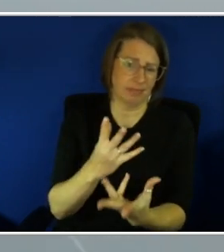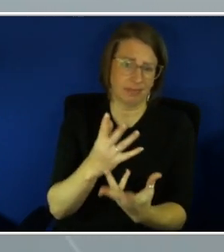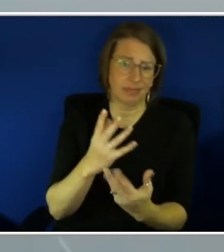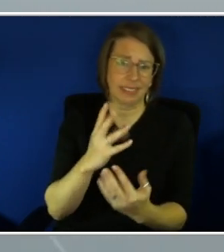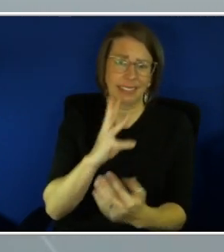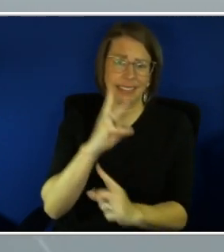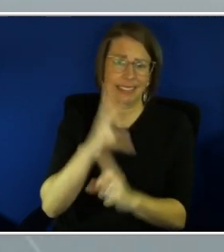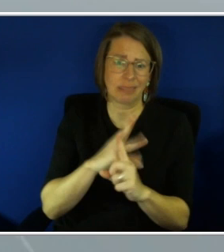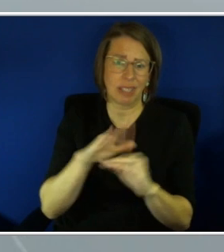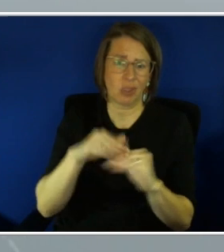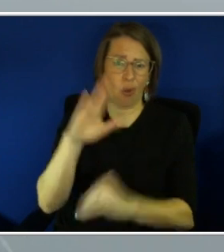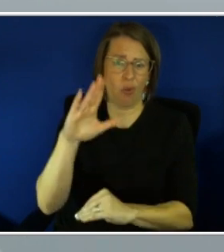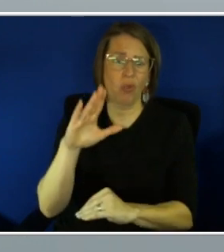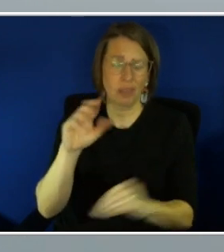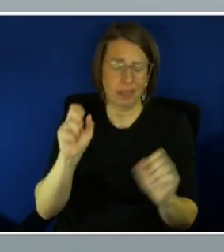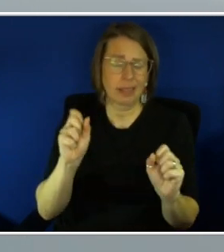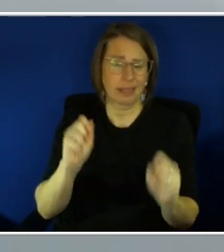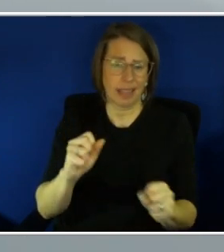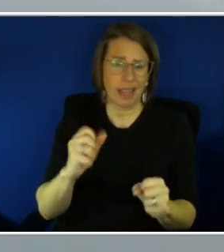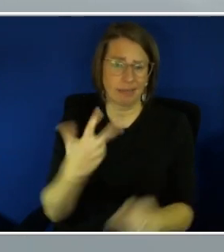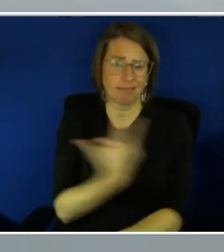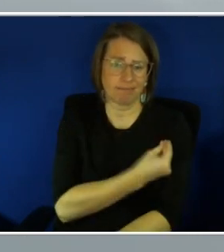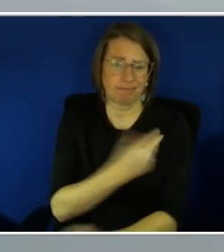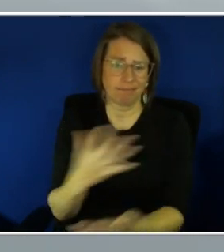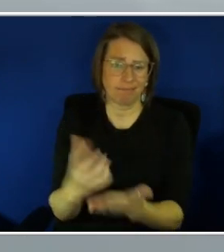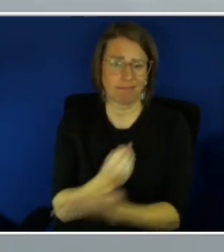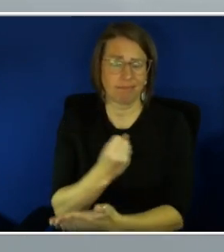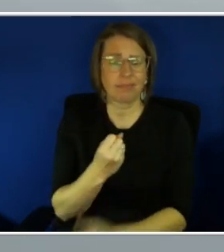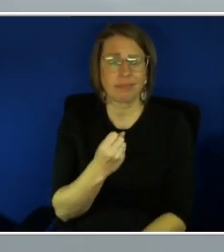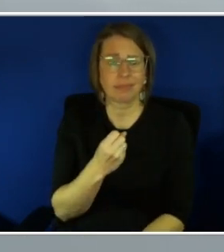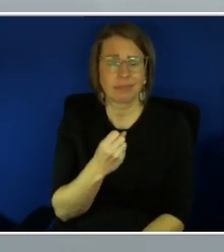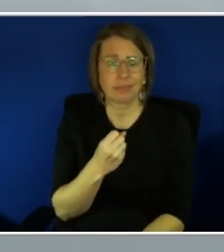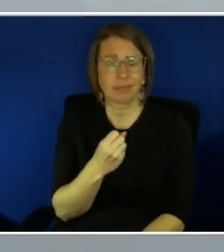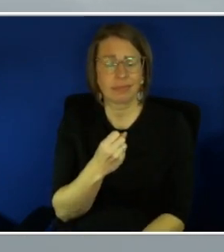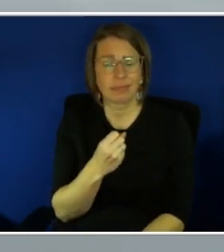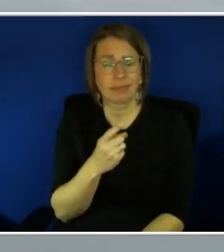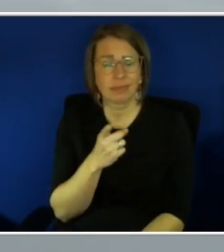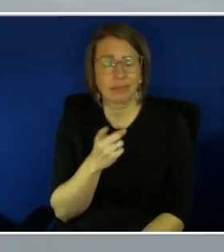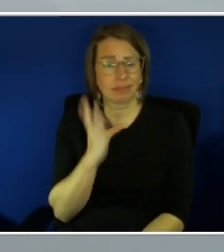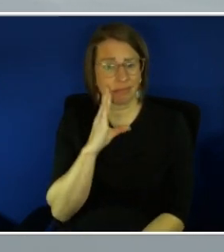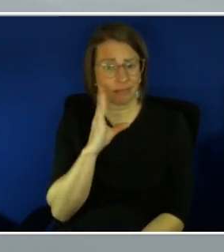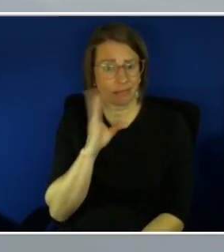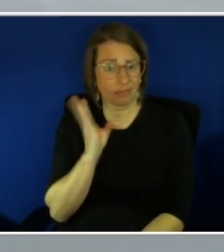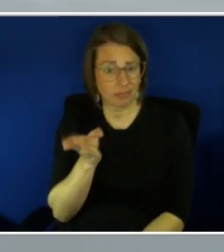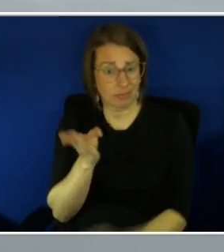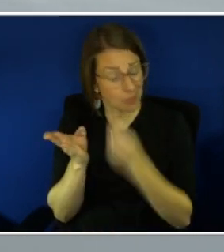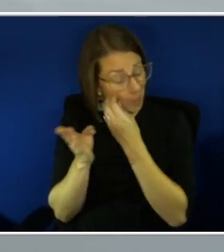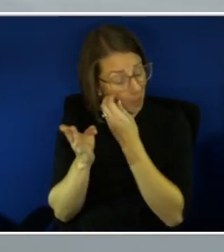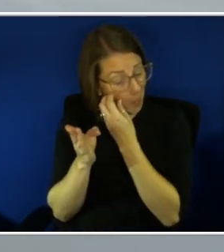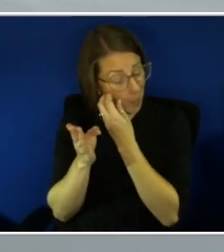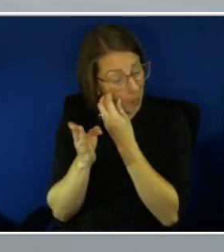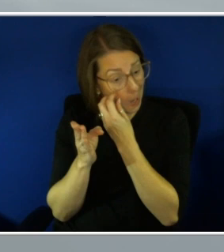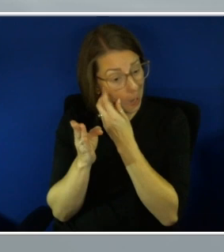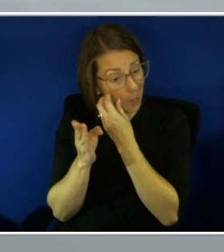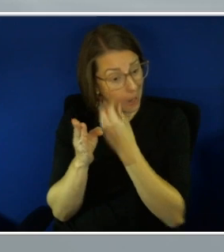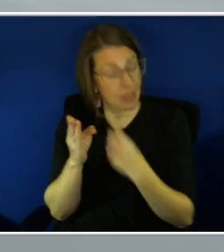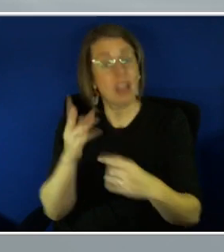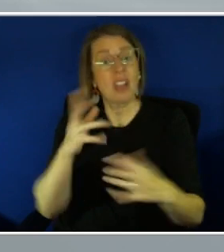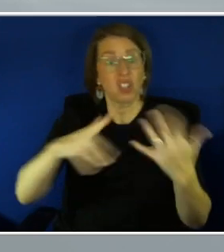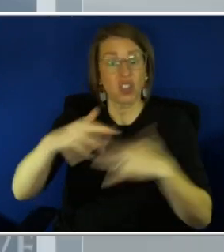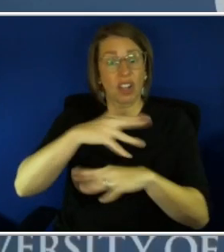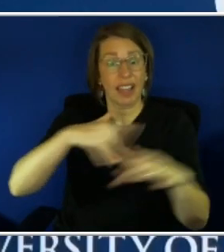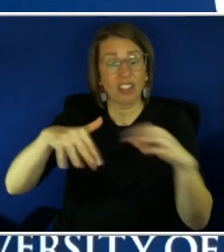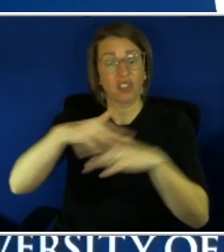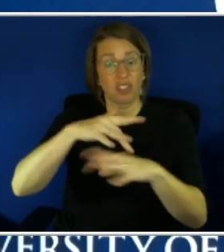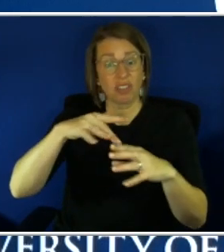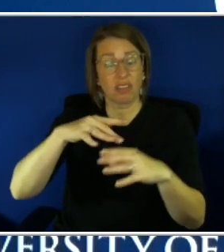can get the COVID vaccine. What we have said before, Stephen, you know this, and because there was so much circulation of that virus out in the community,